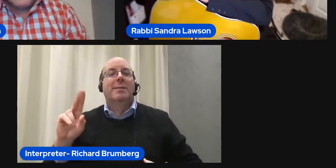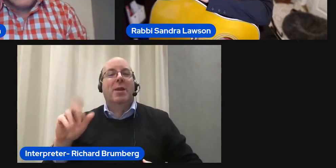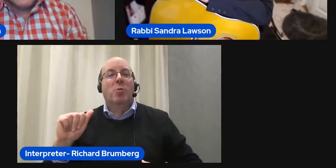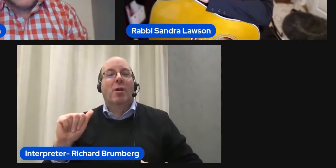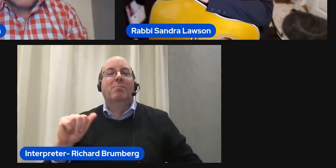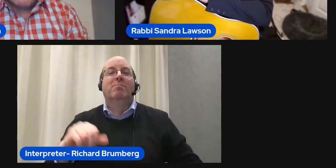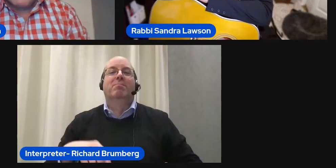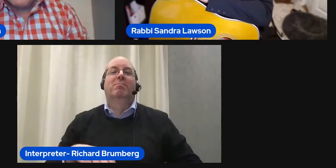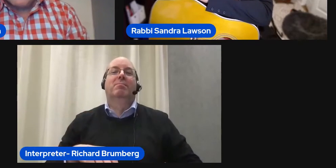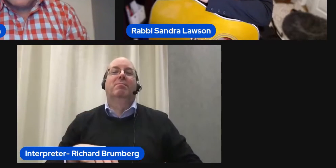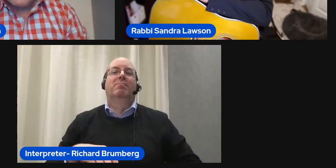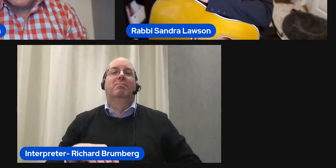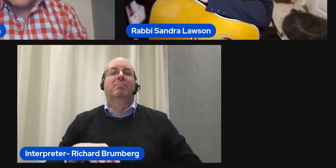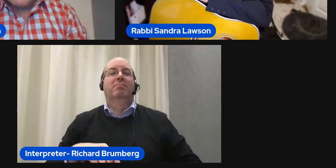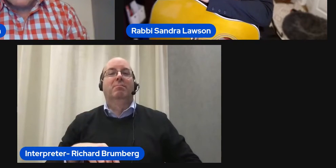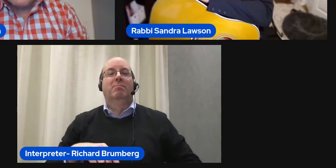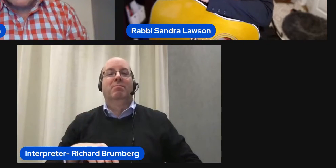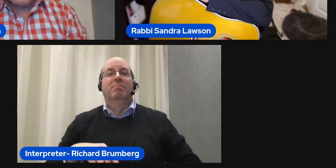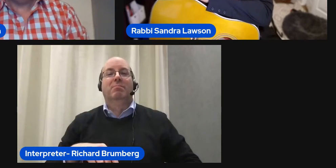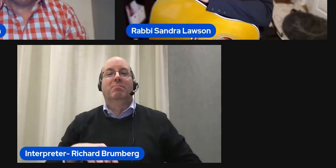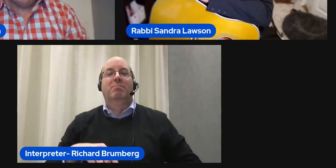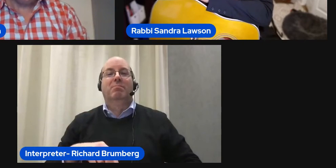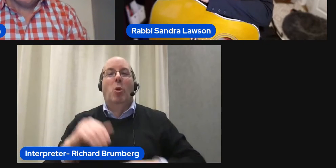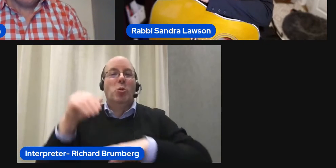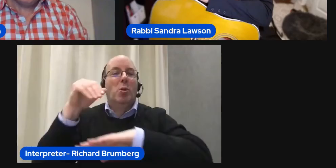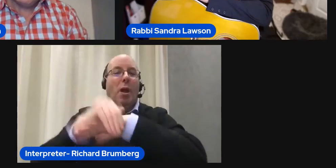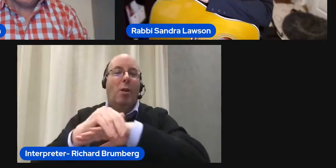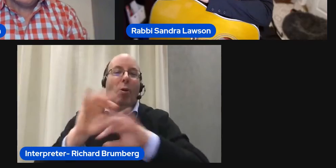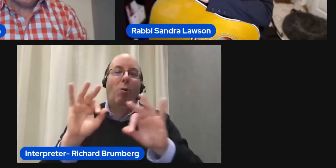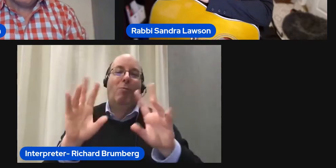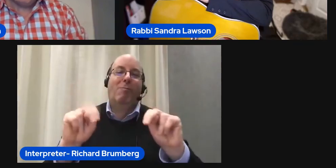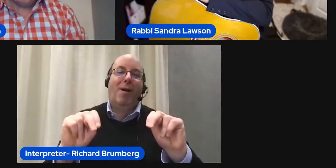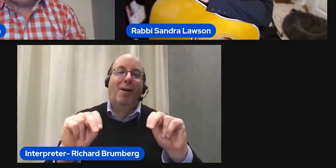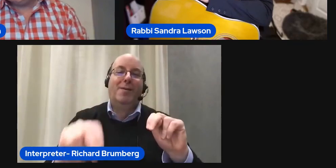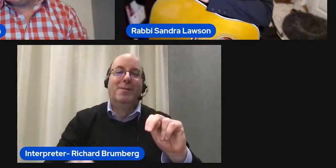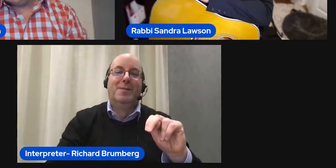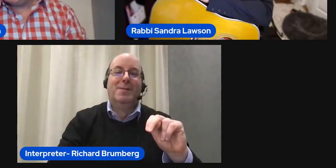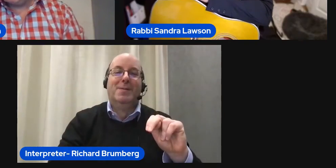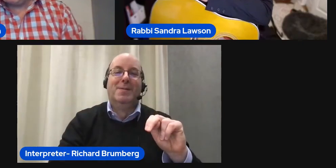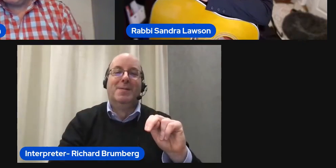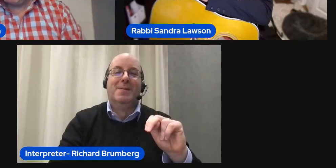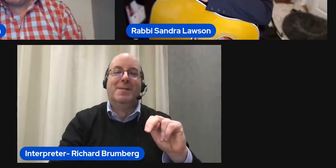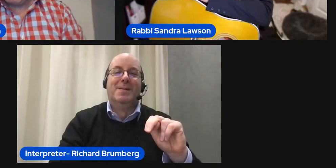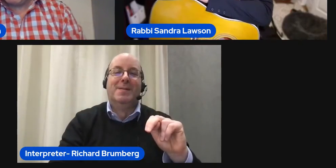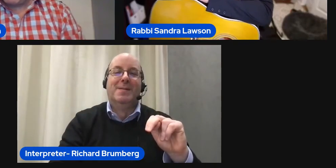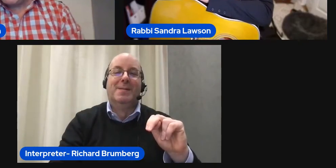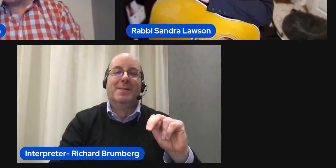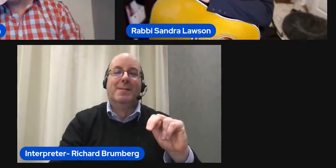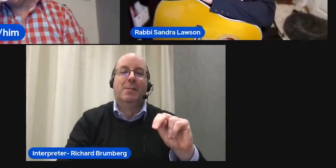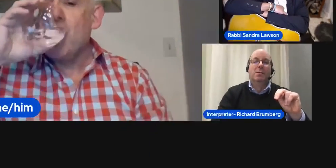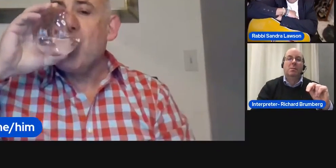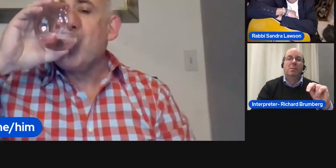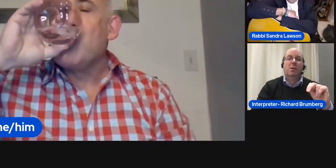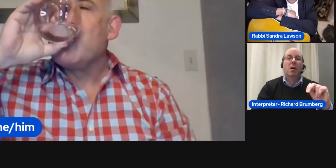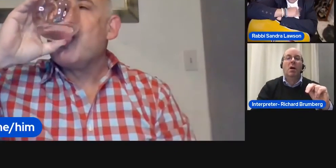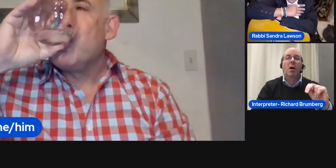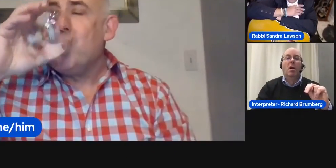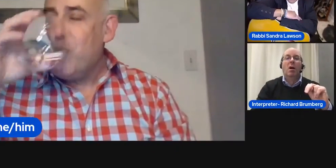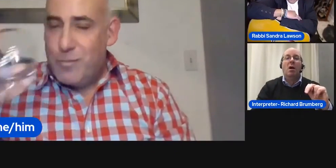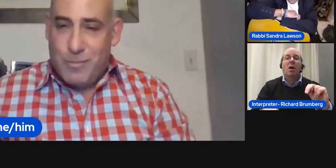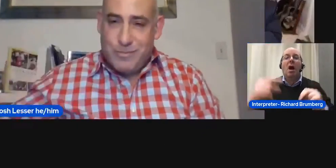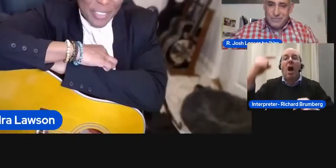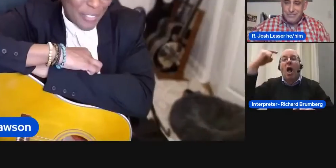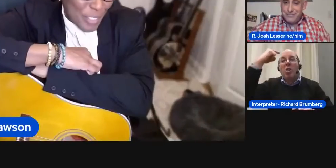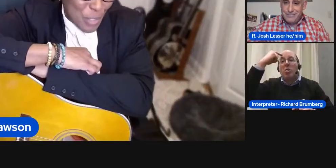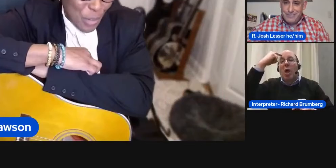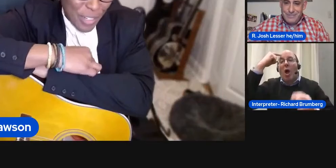This was a really fun night, and way shorter than which is good.